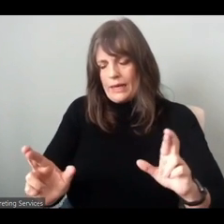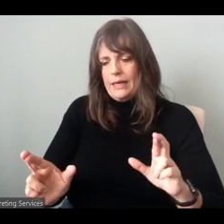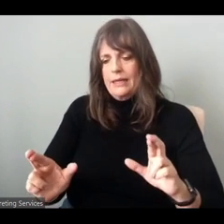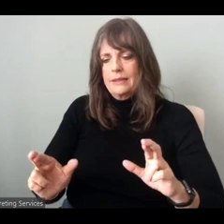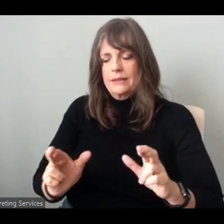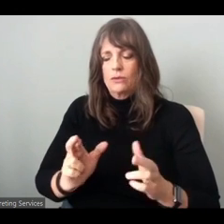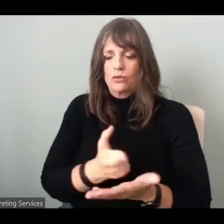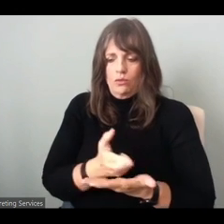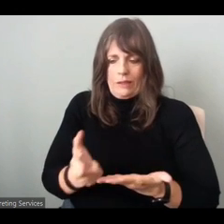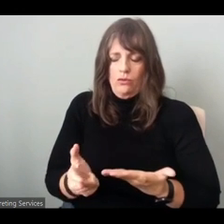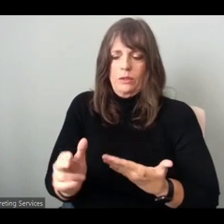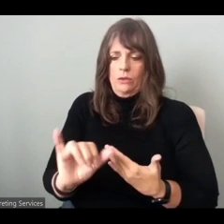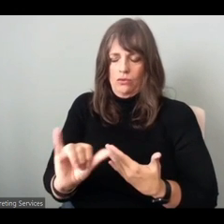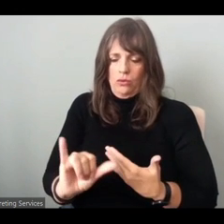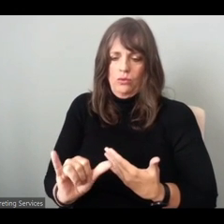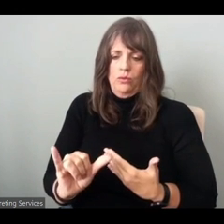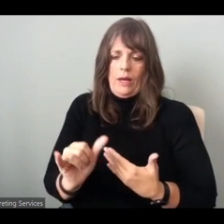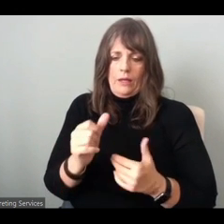Thank you.